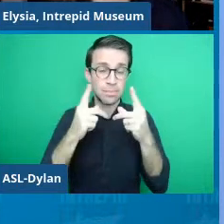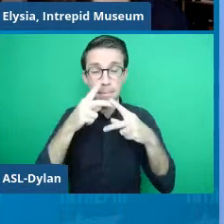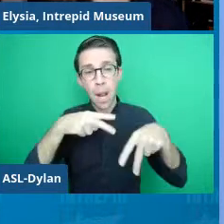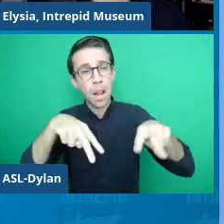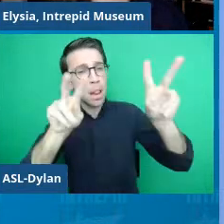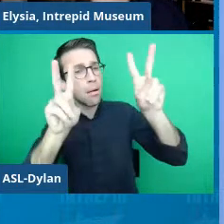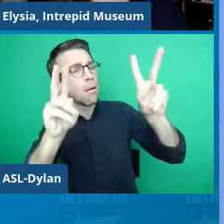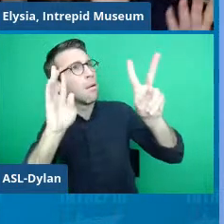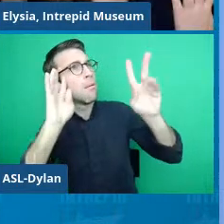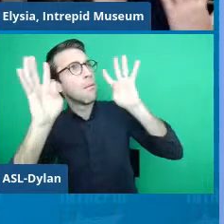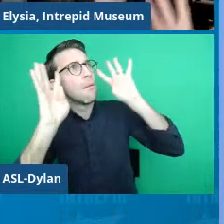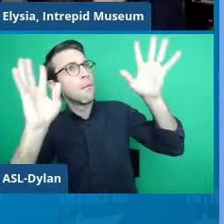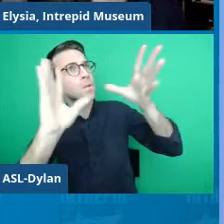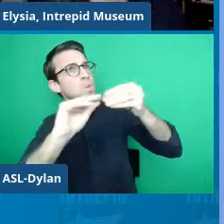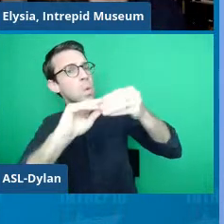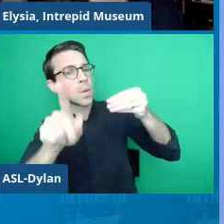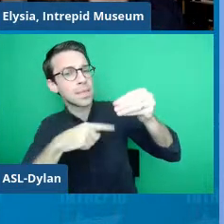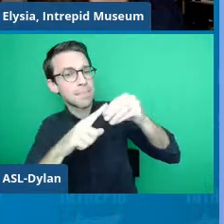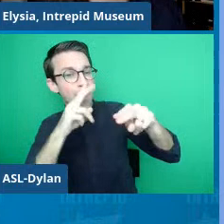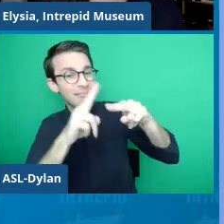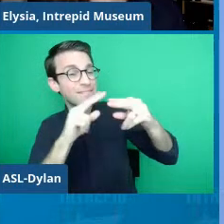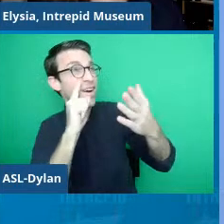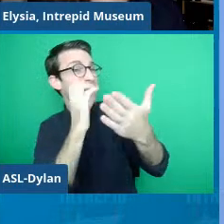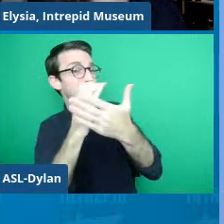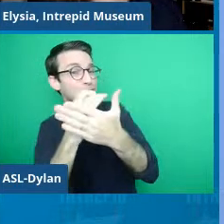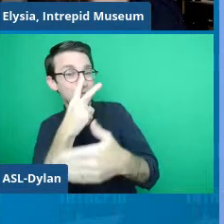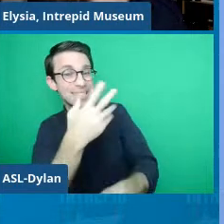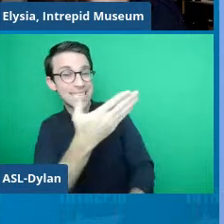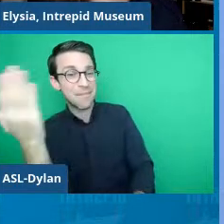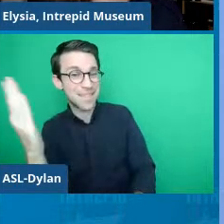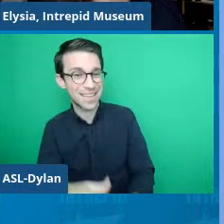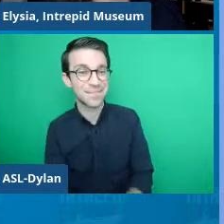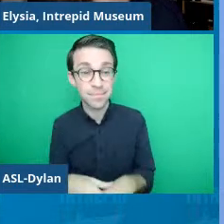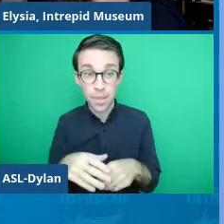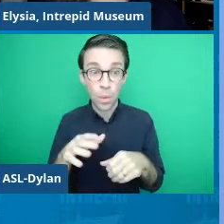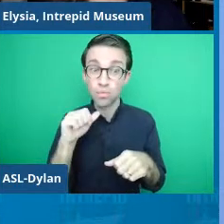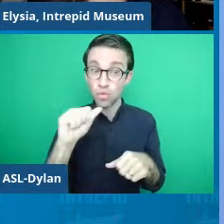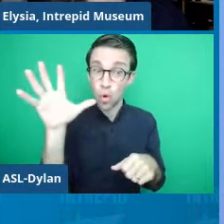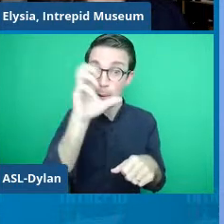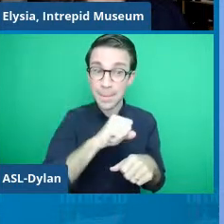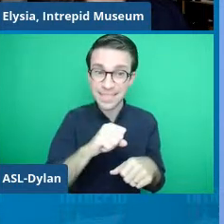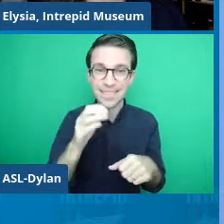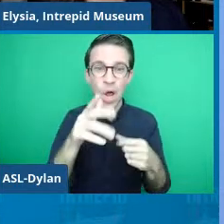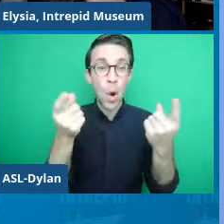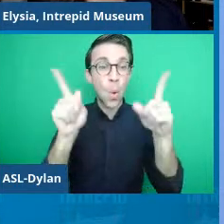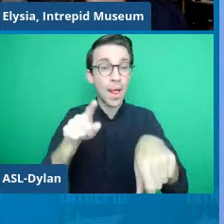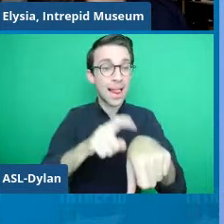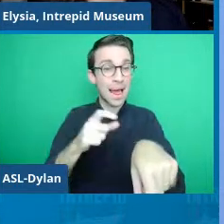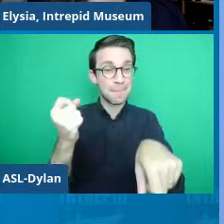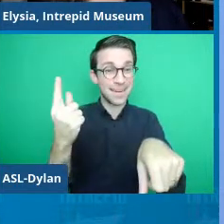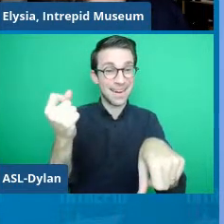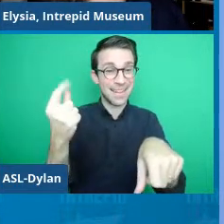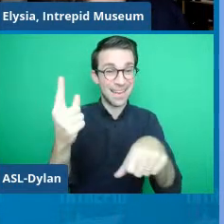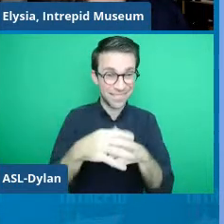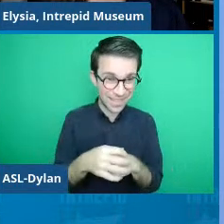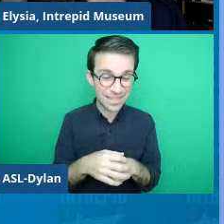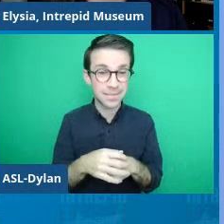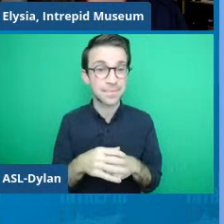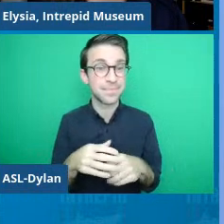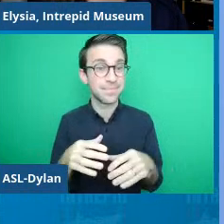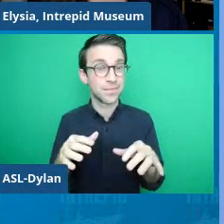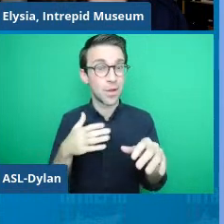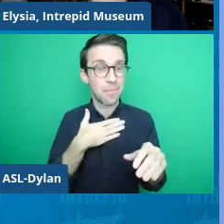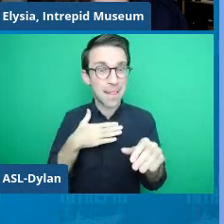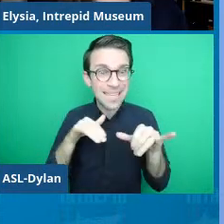created stories about all of the fun pictures that they see up there in the stars. So you won't want to miss it. That's coming up at 11 o'clock. So